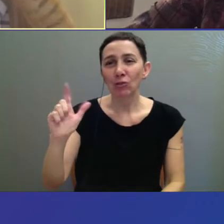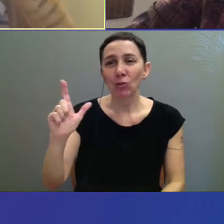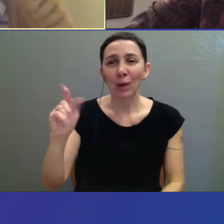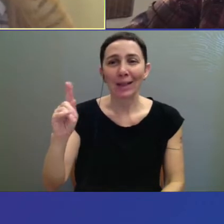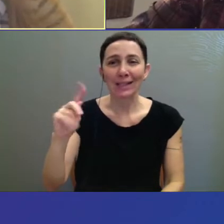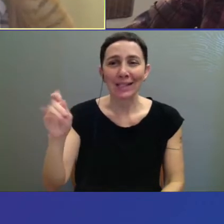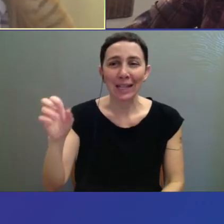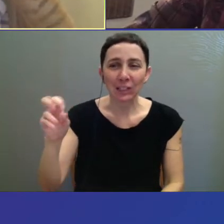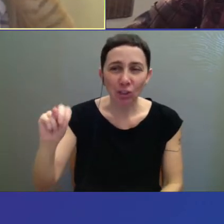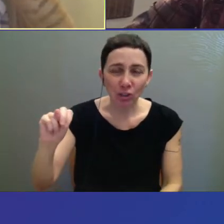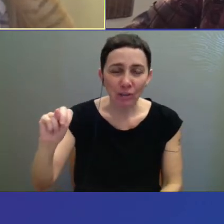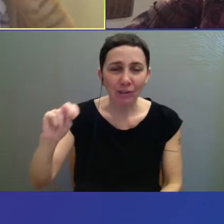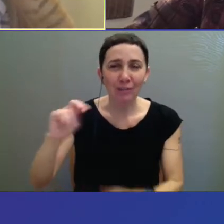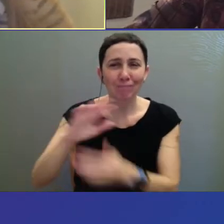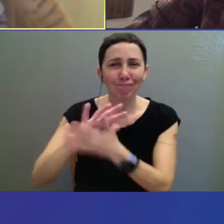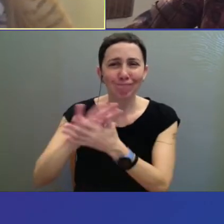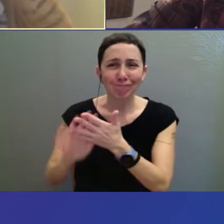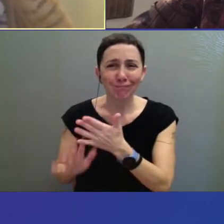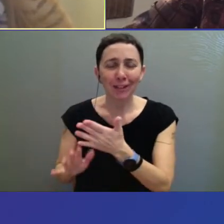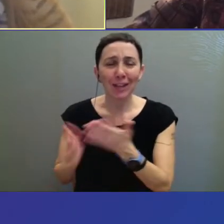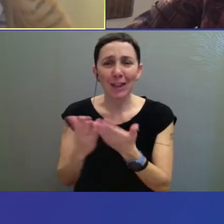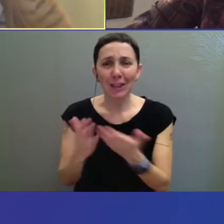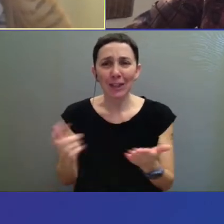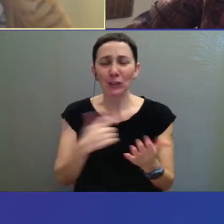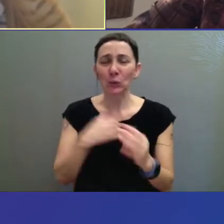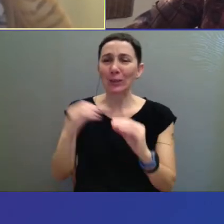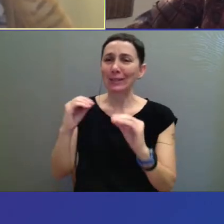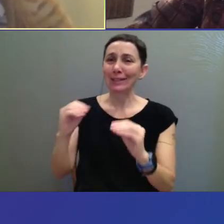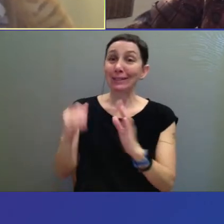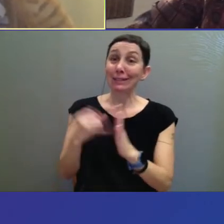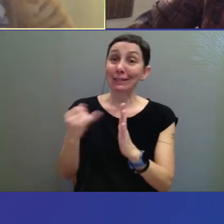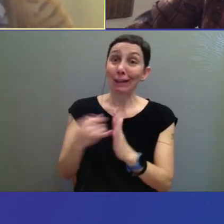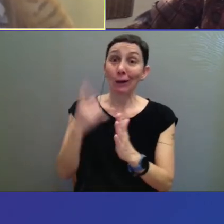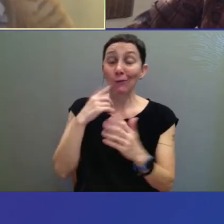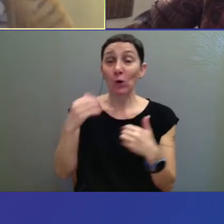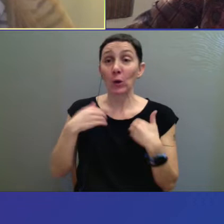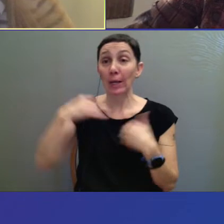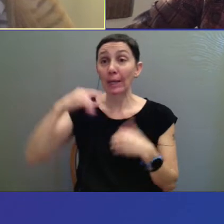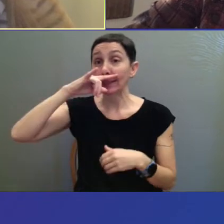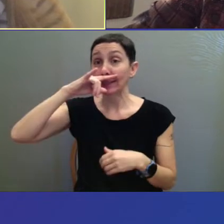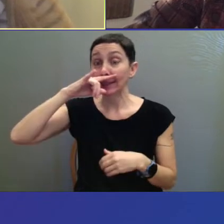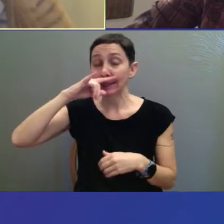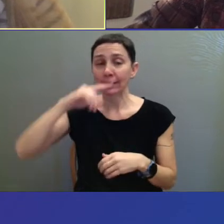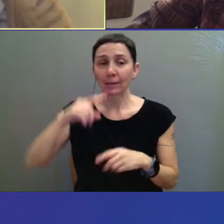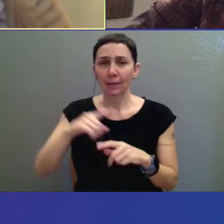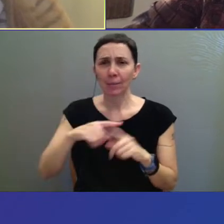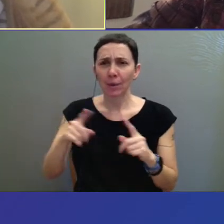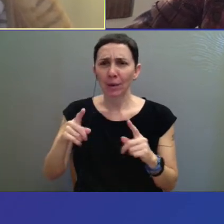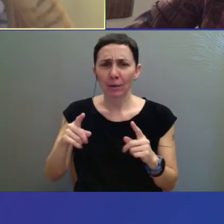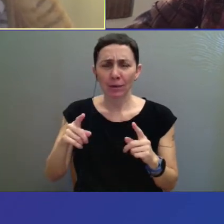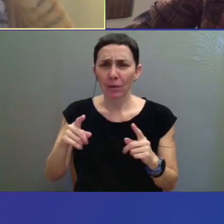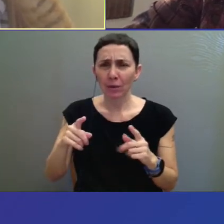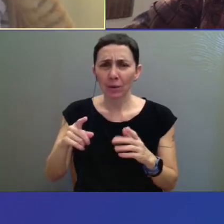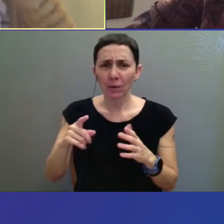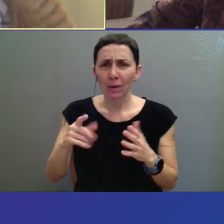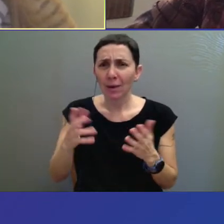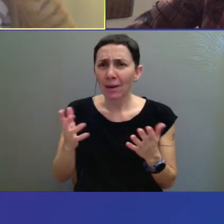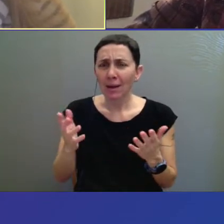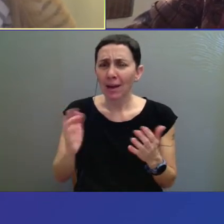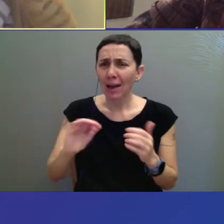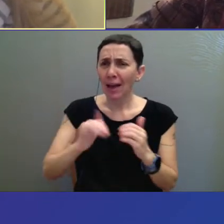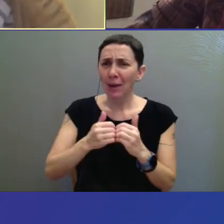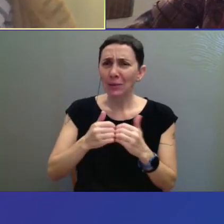these things that we teach these styles to young kids, but what's the pathway through where we got